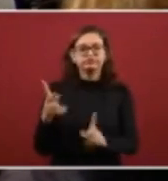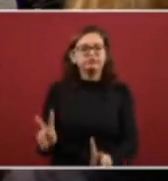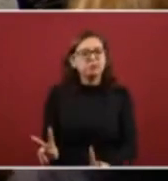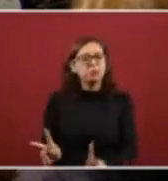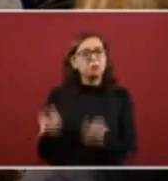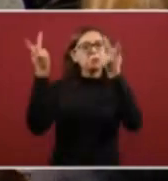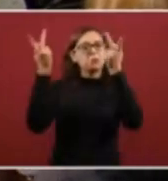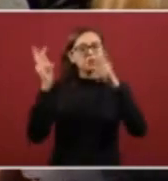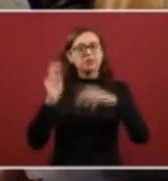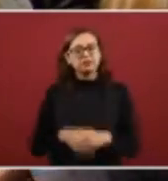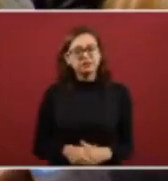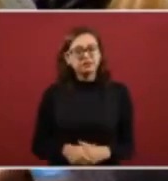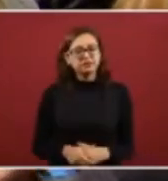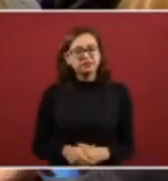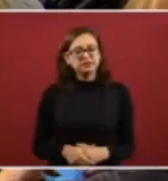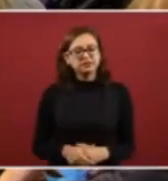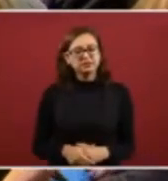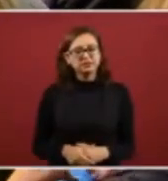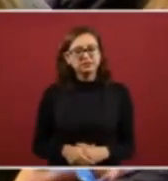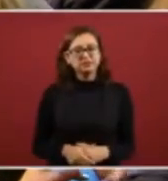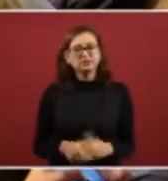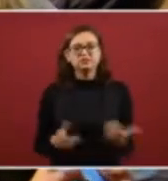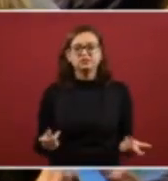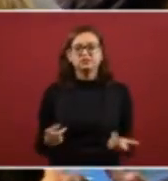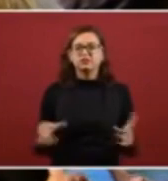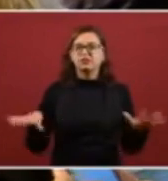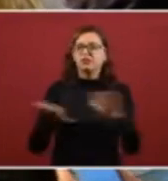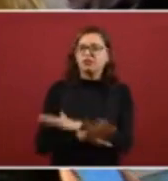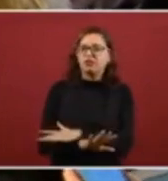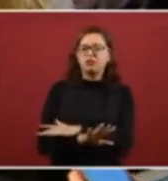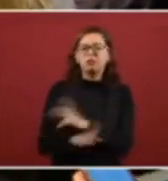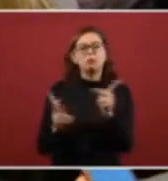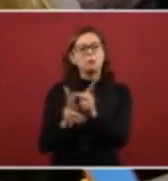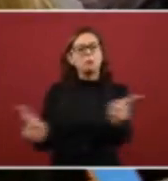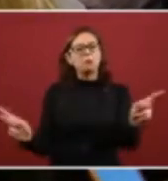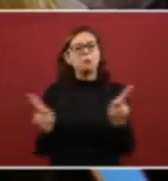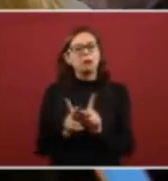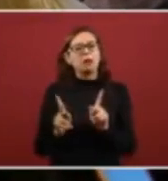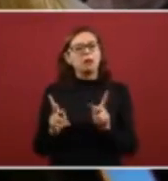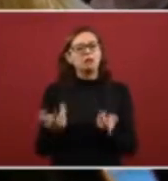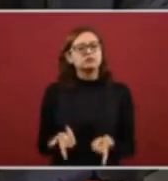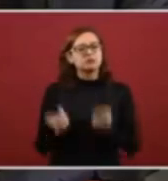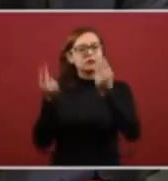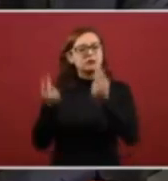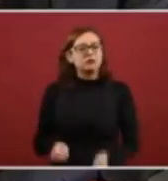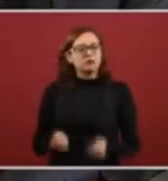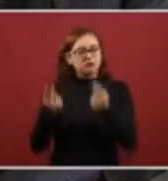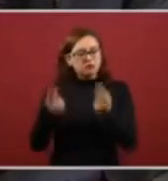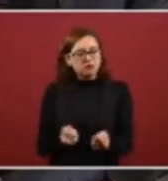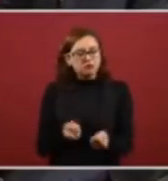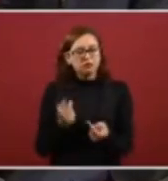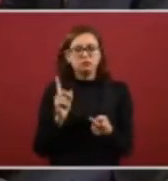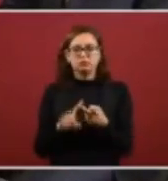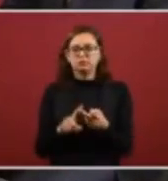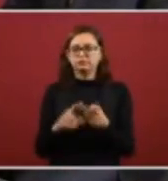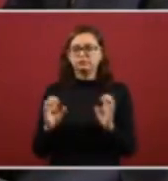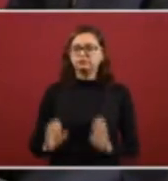deportivos that are sports spaces for central, they convert it to commercial